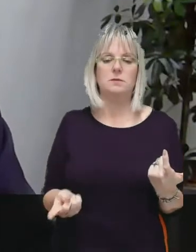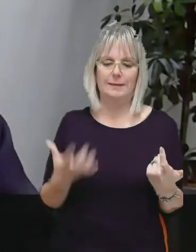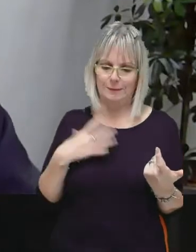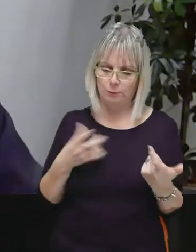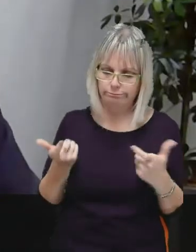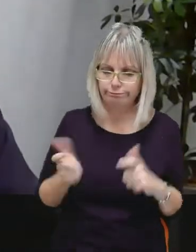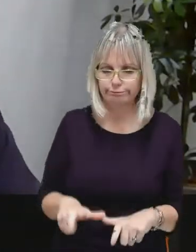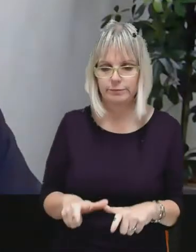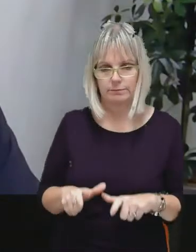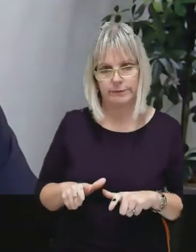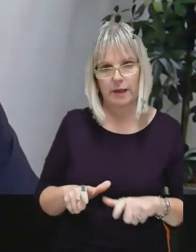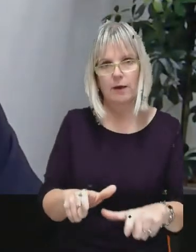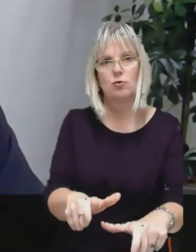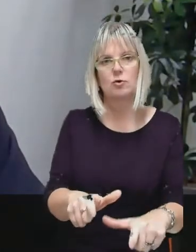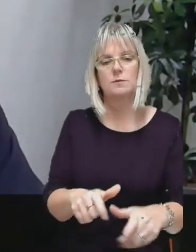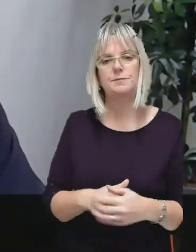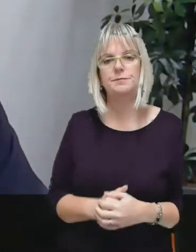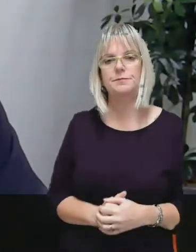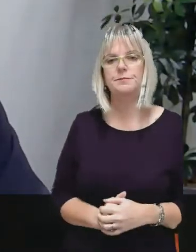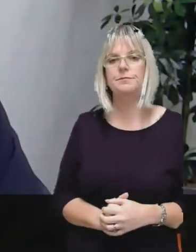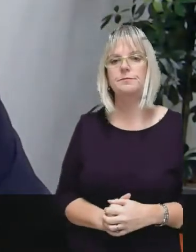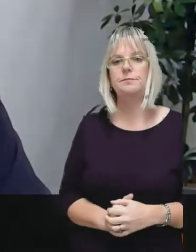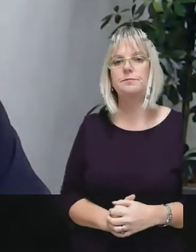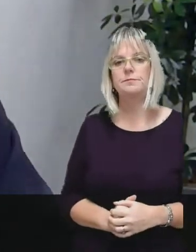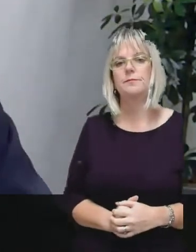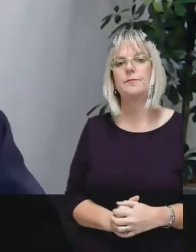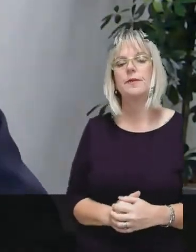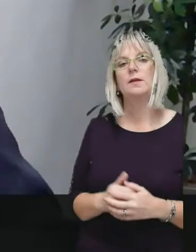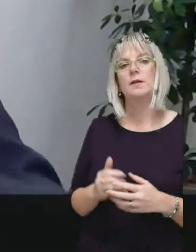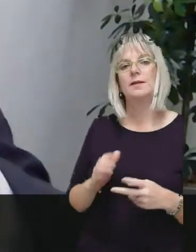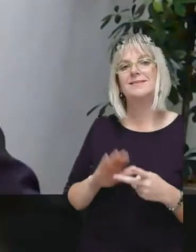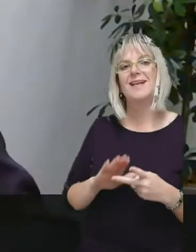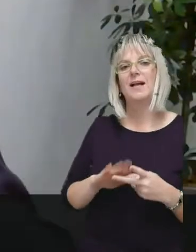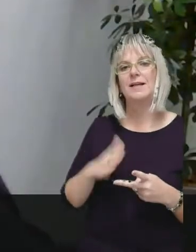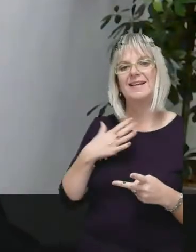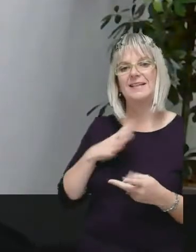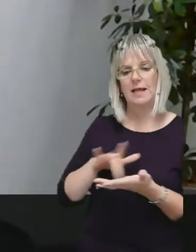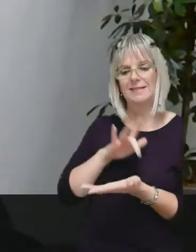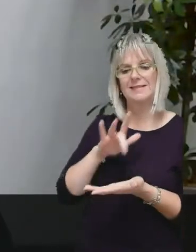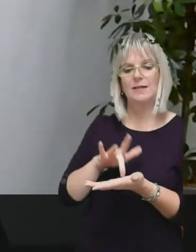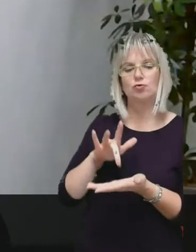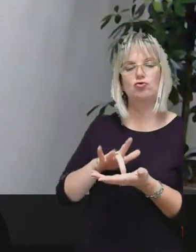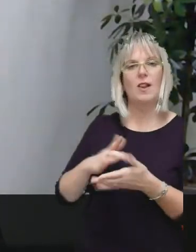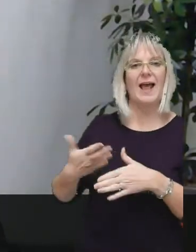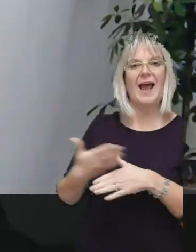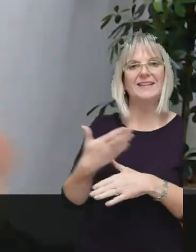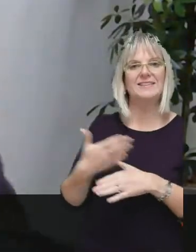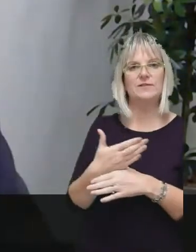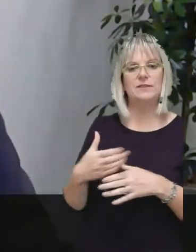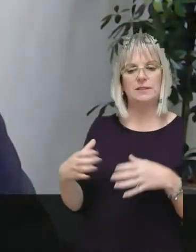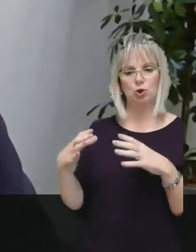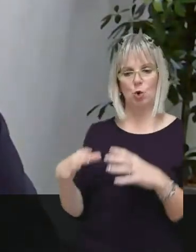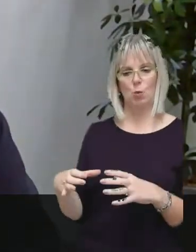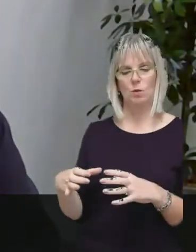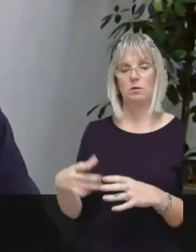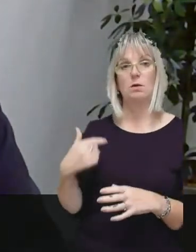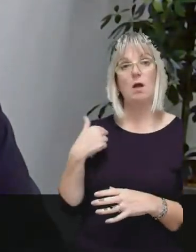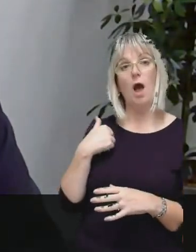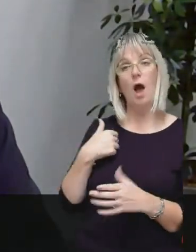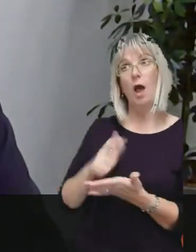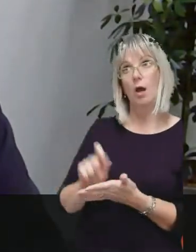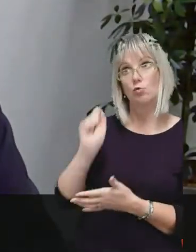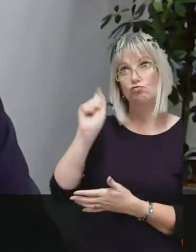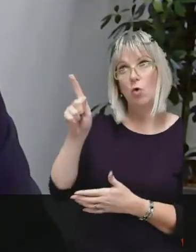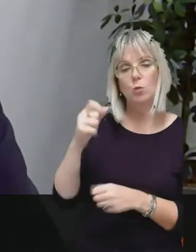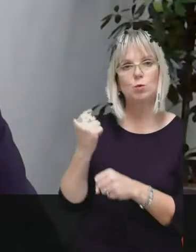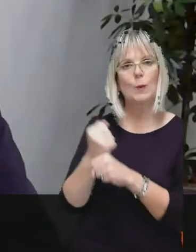activity zone. I wrote to the government months ago after consulting those in retail and those in hospitality about a way to